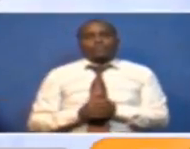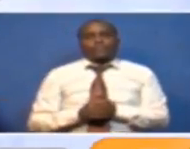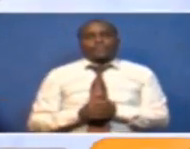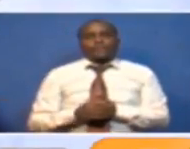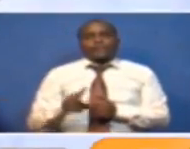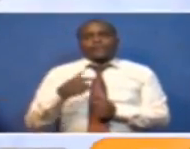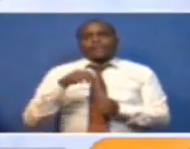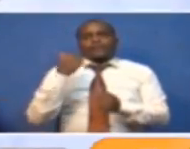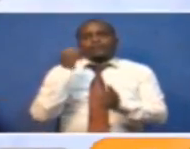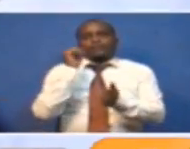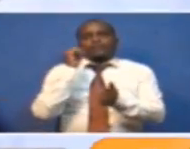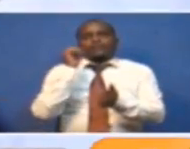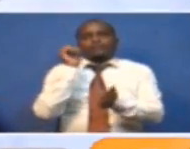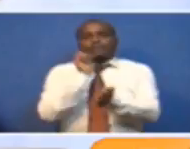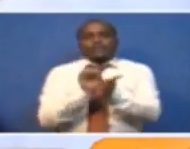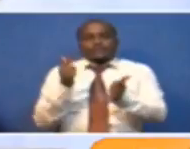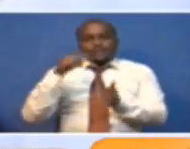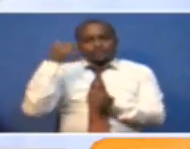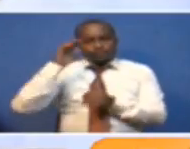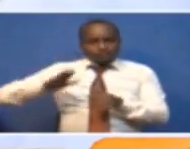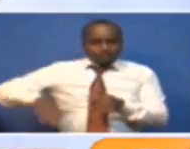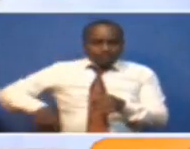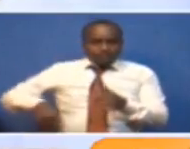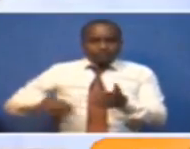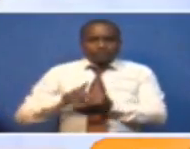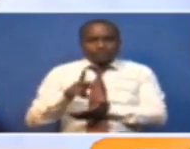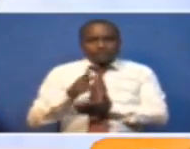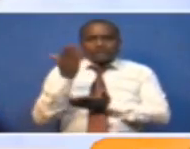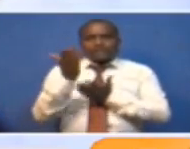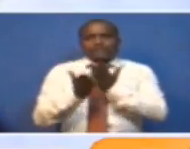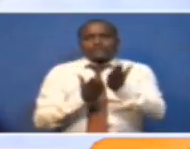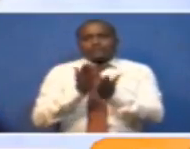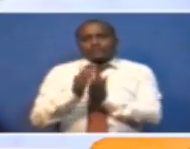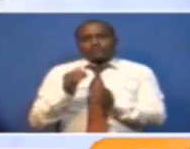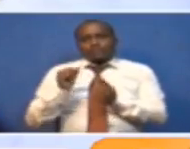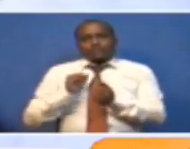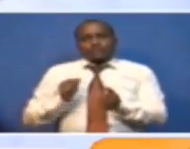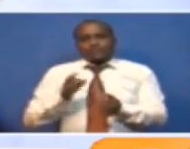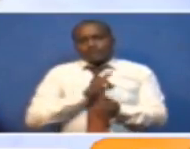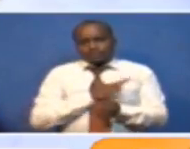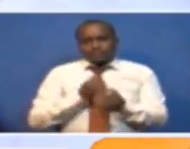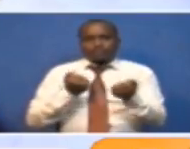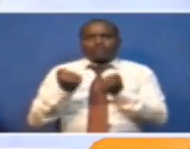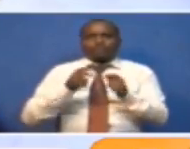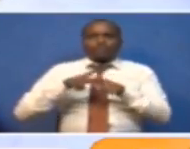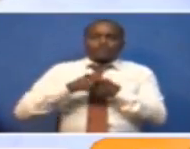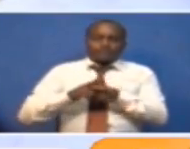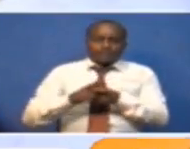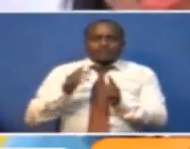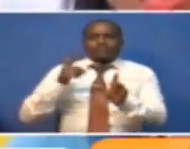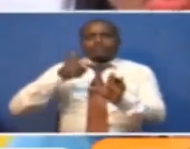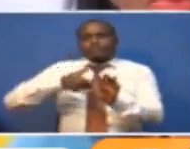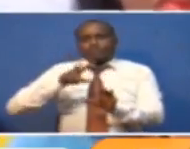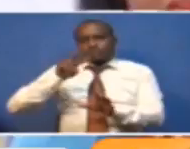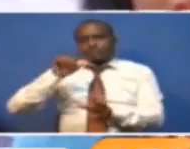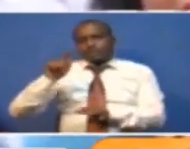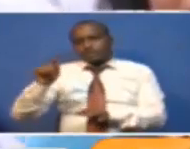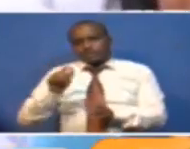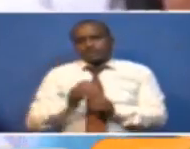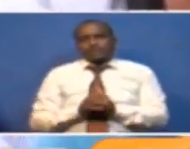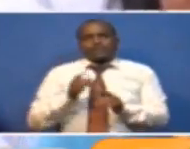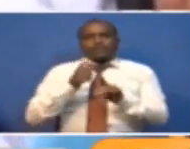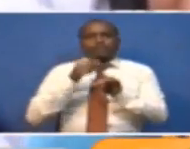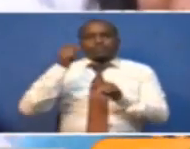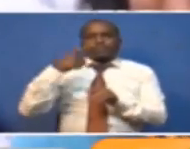being penalized for late payments, salaries for employees, vehicle maintenance, insurance, fuel, VAT. Toka January